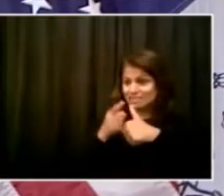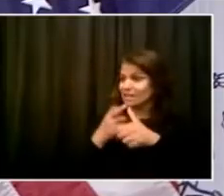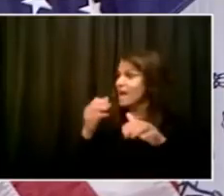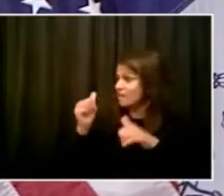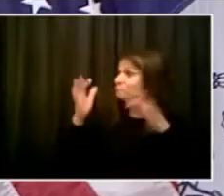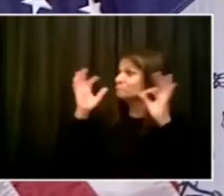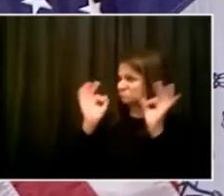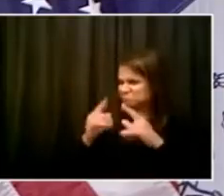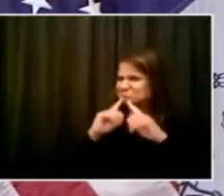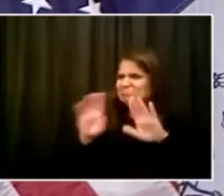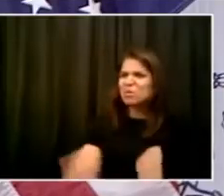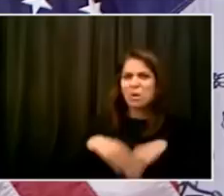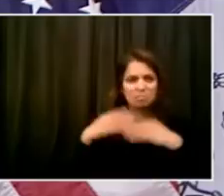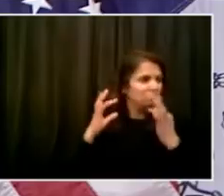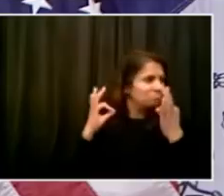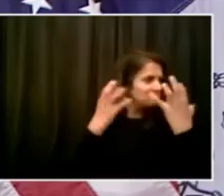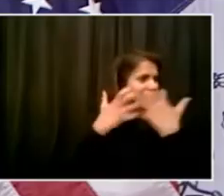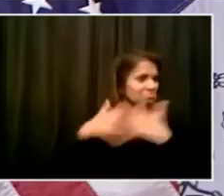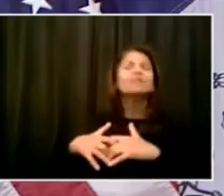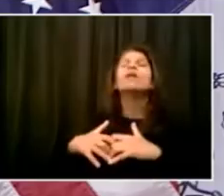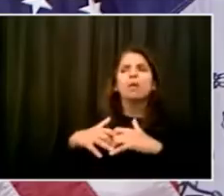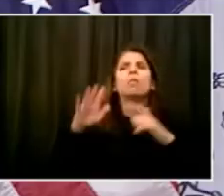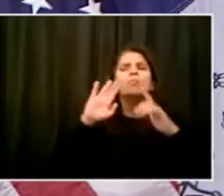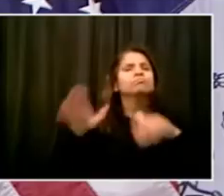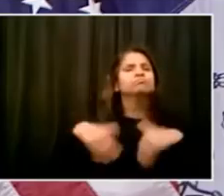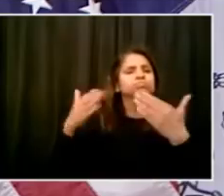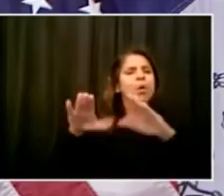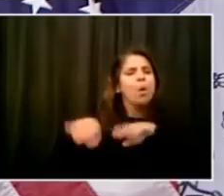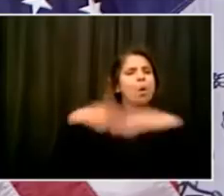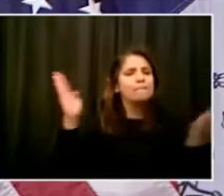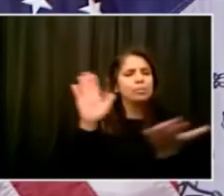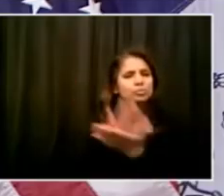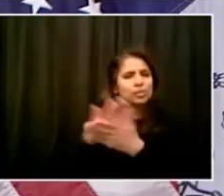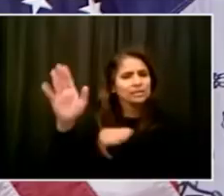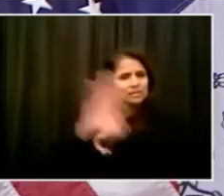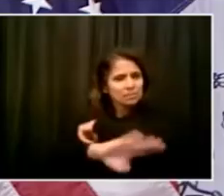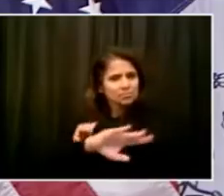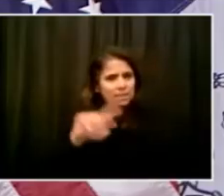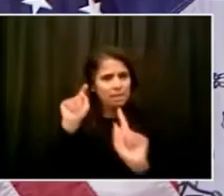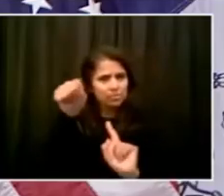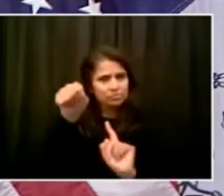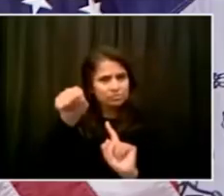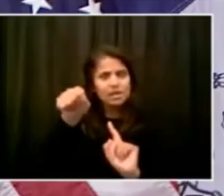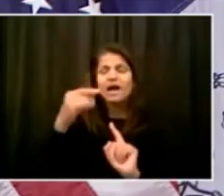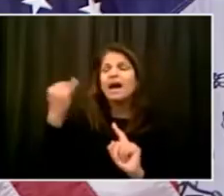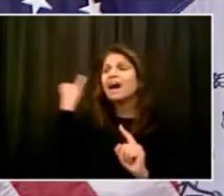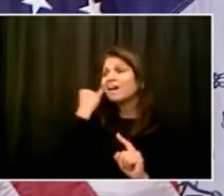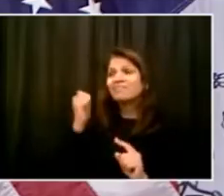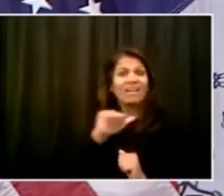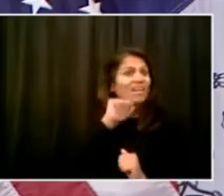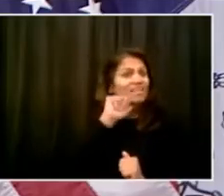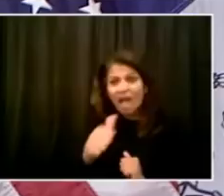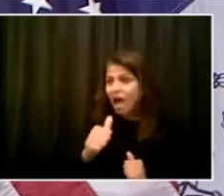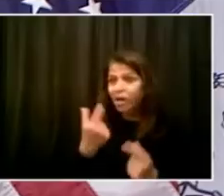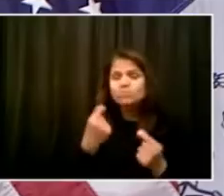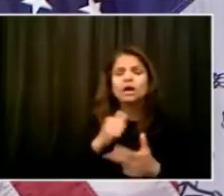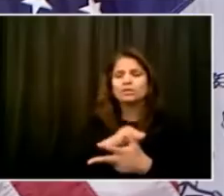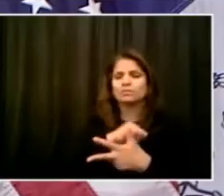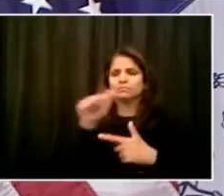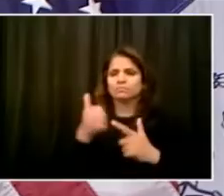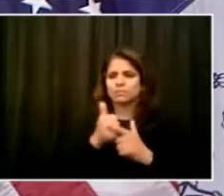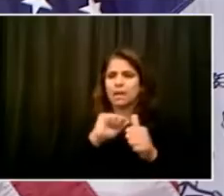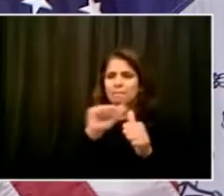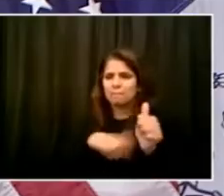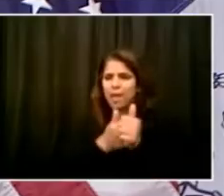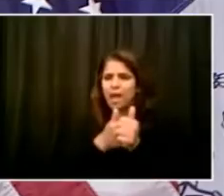all online if we have to for a more prolonged period of time. But I sure have not met an educator who's telling me that online